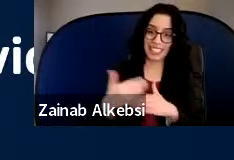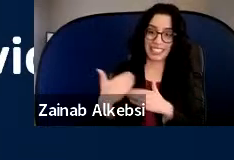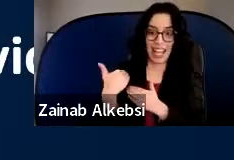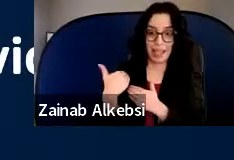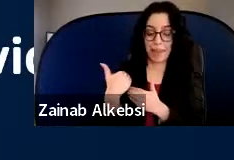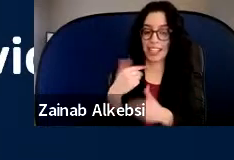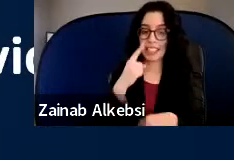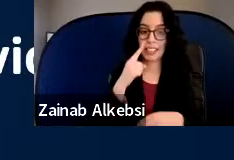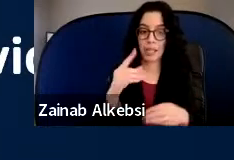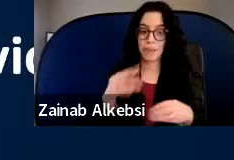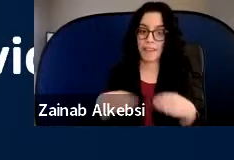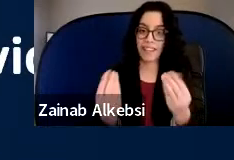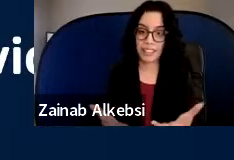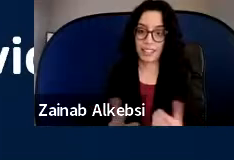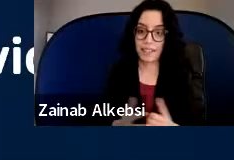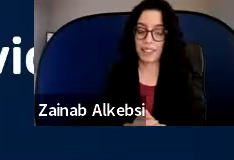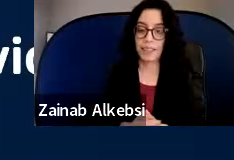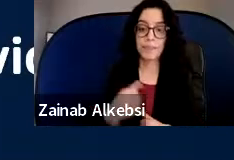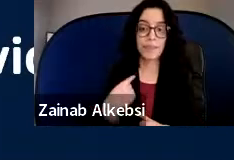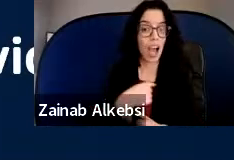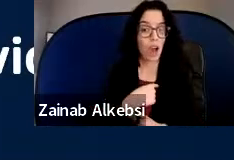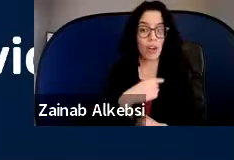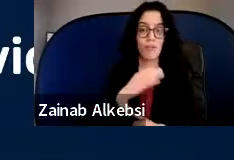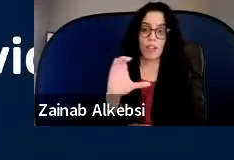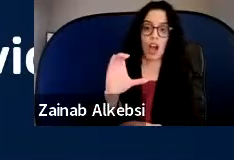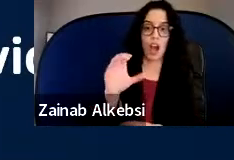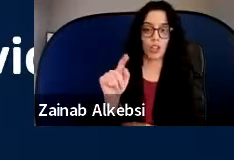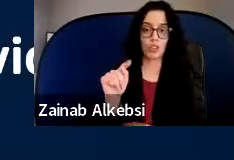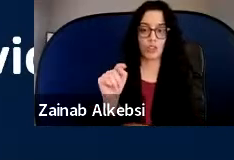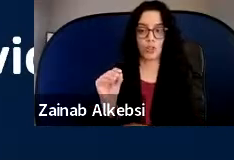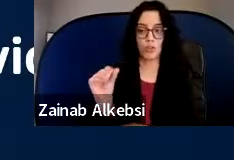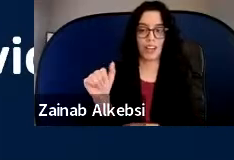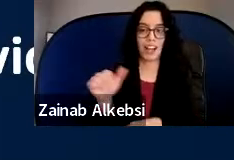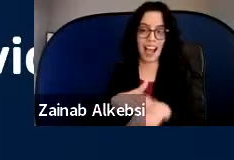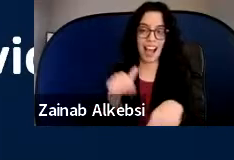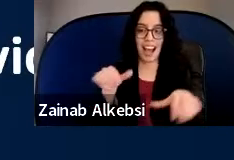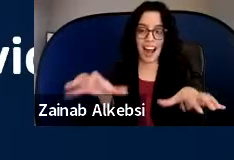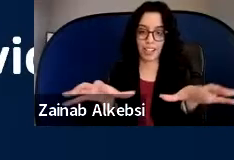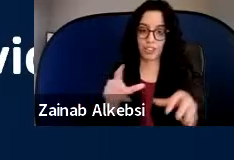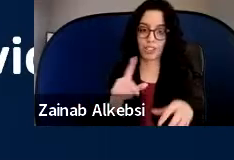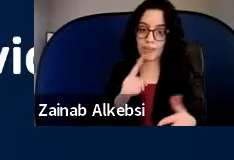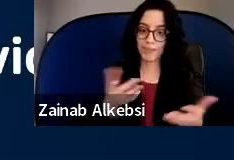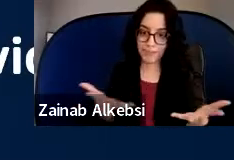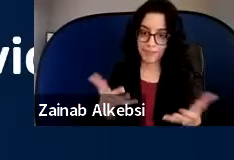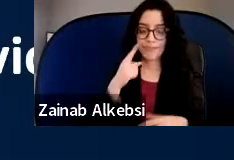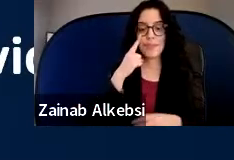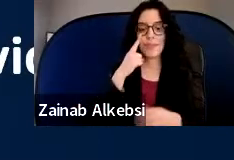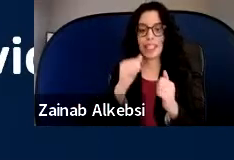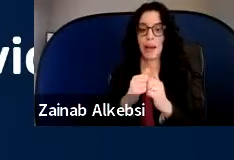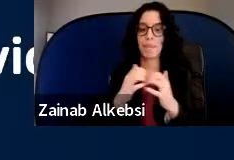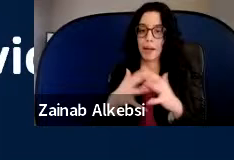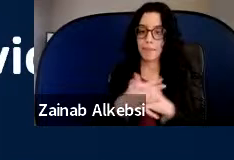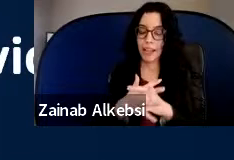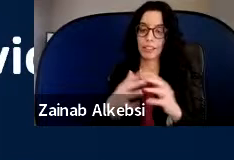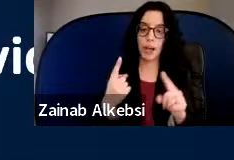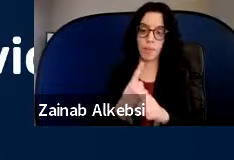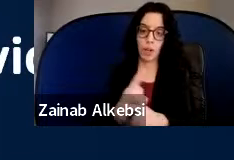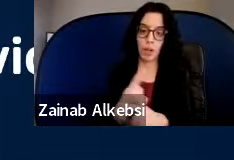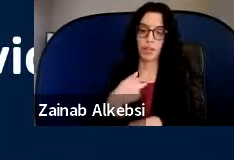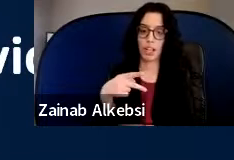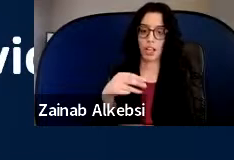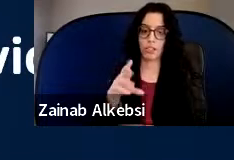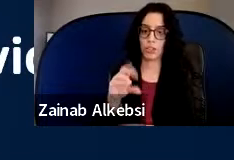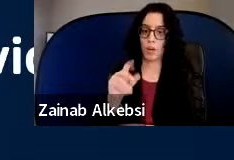deaf and hard of hearing patients are further jeopardized, and the responsibility for liability increases